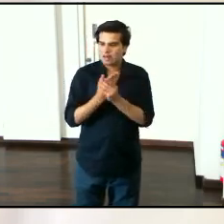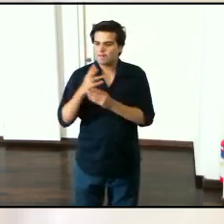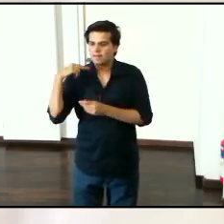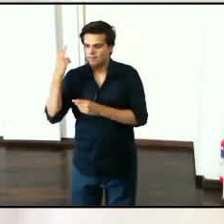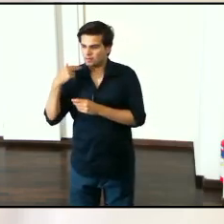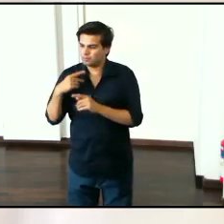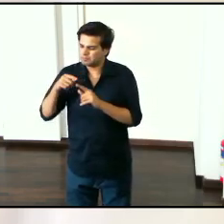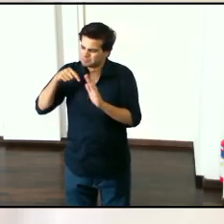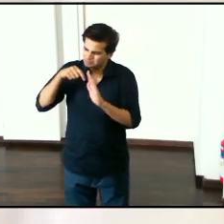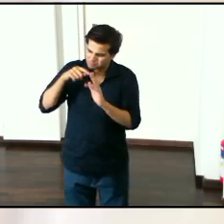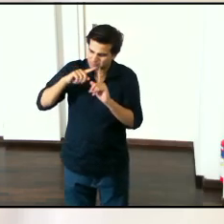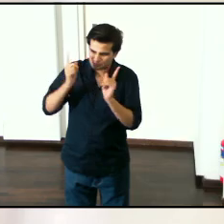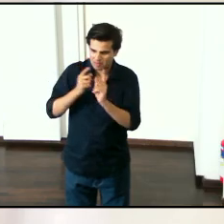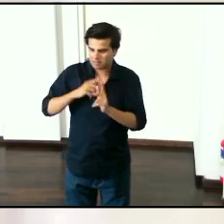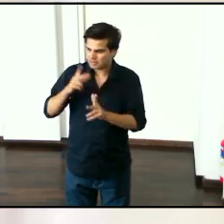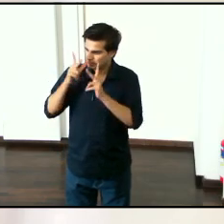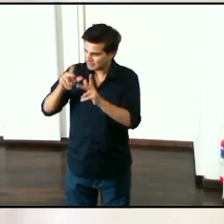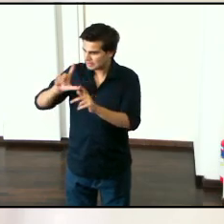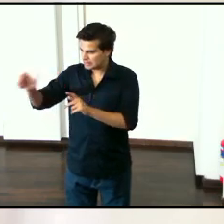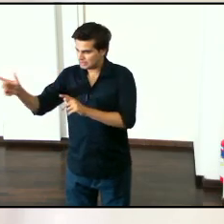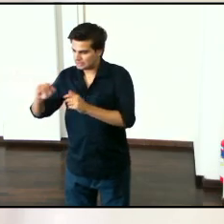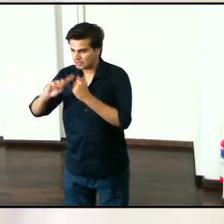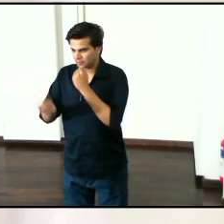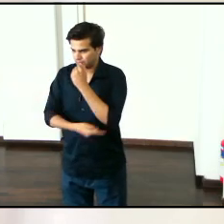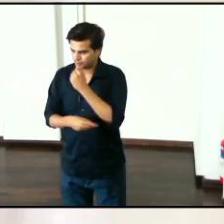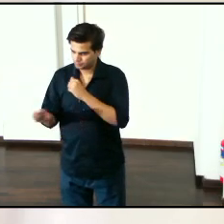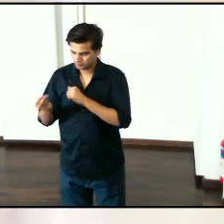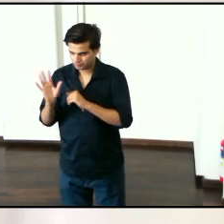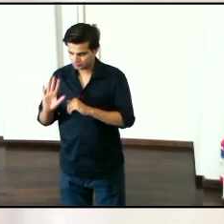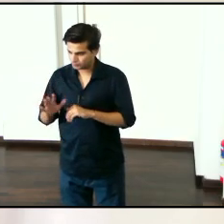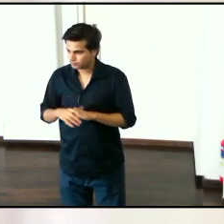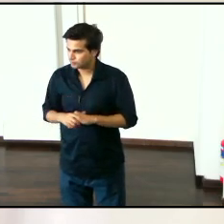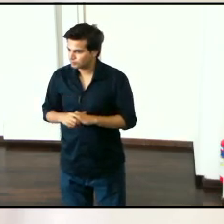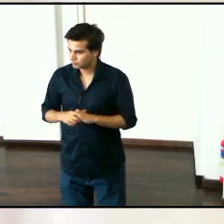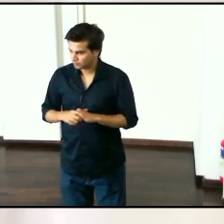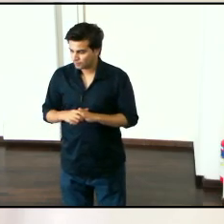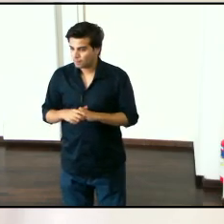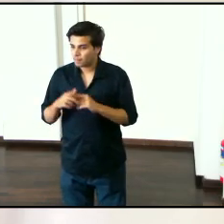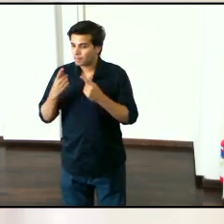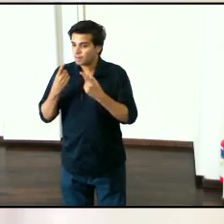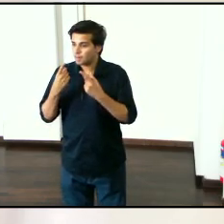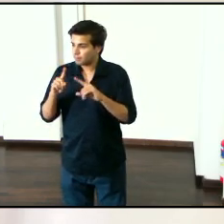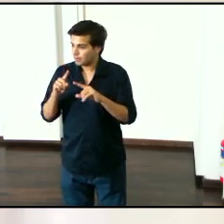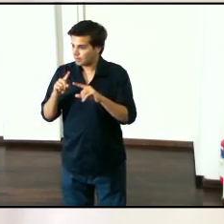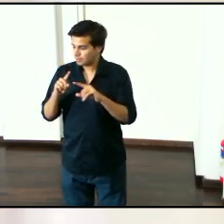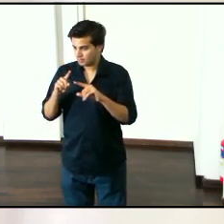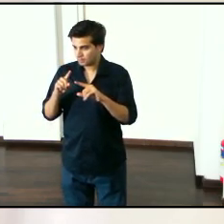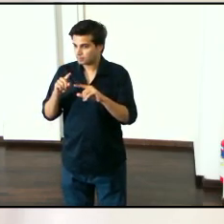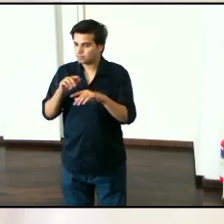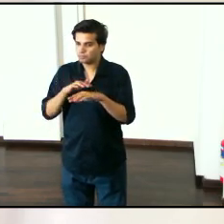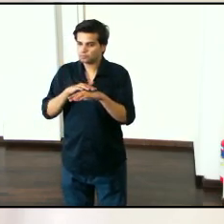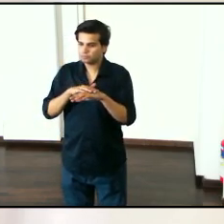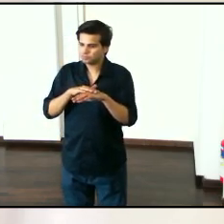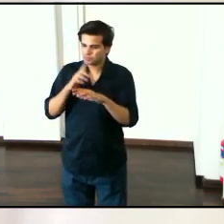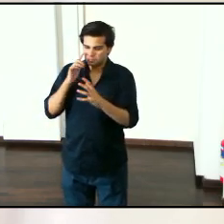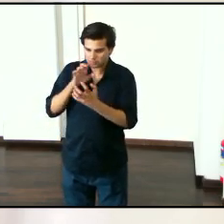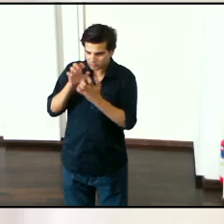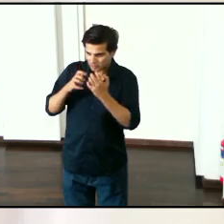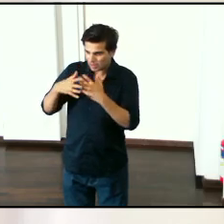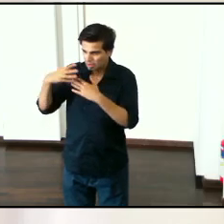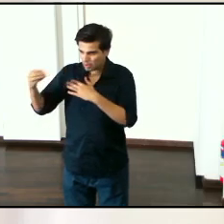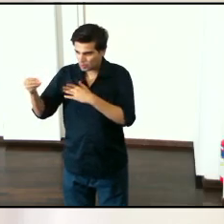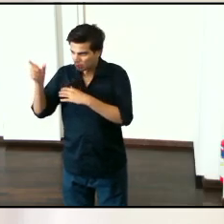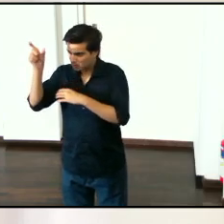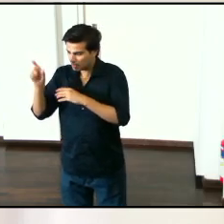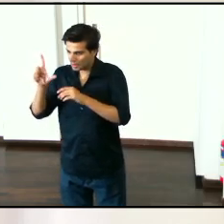briefly. But at the outset, I know that Lakshmi in her introduction did